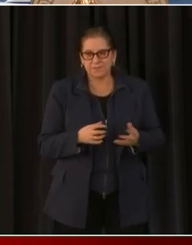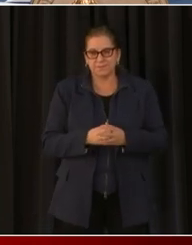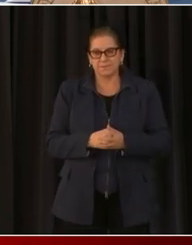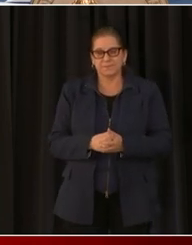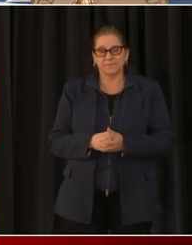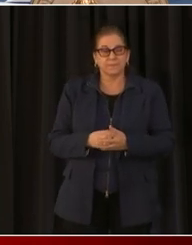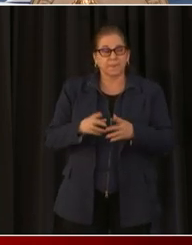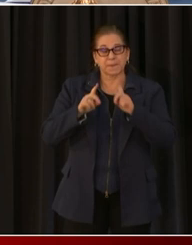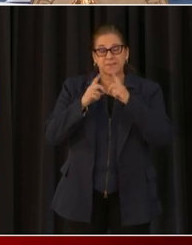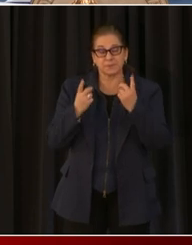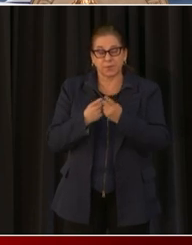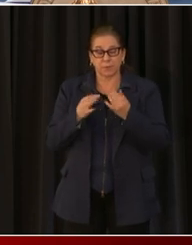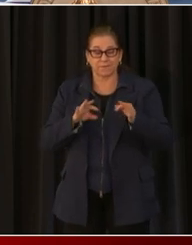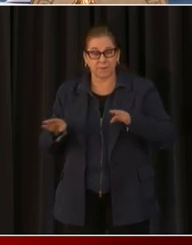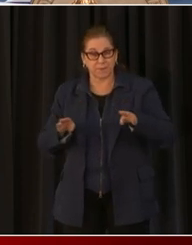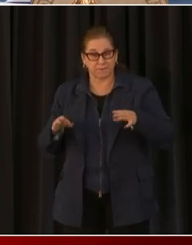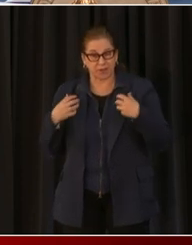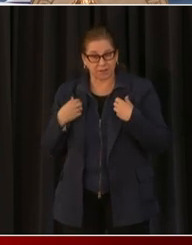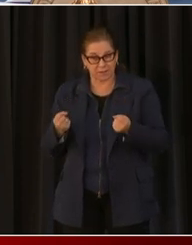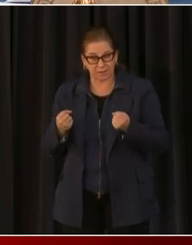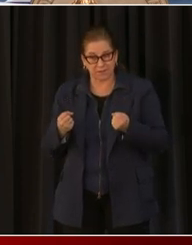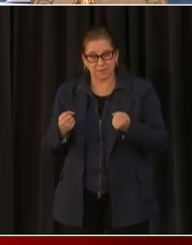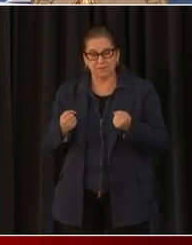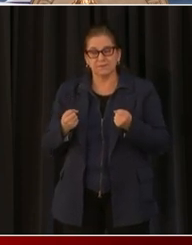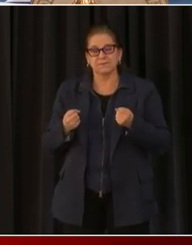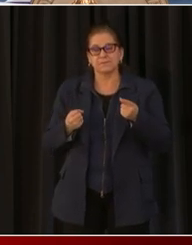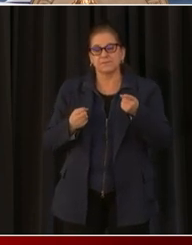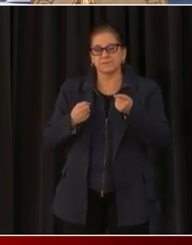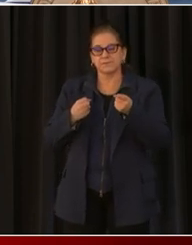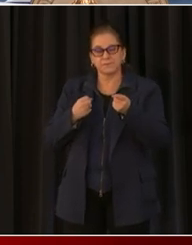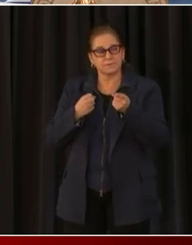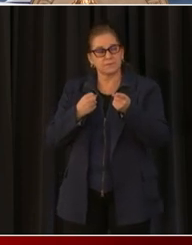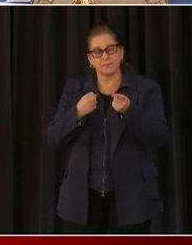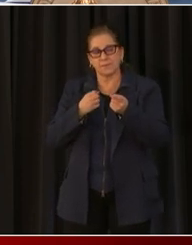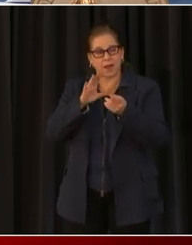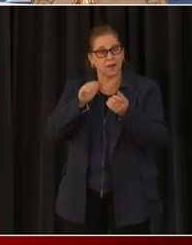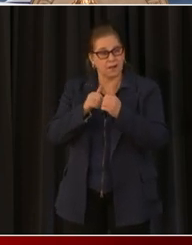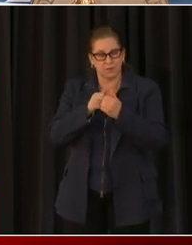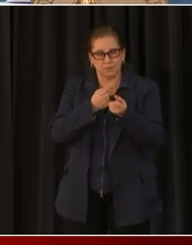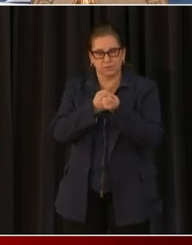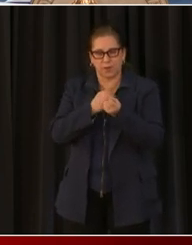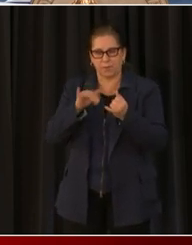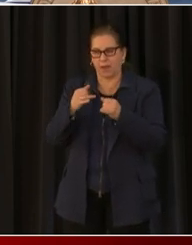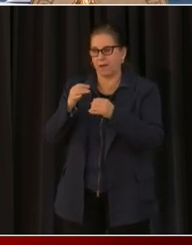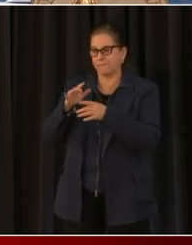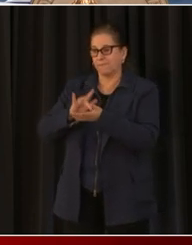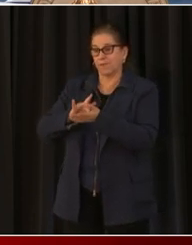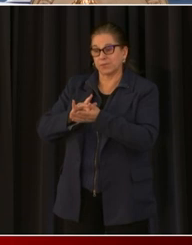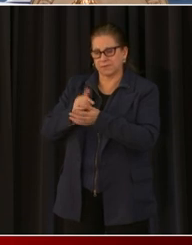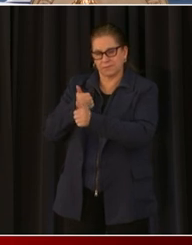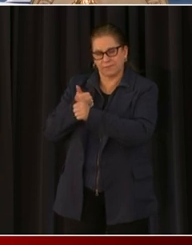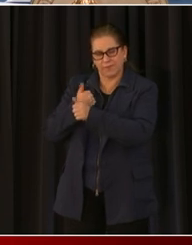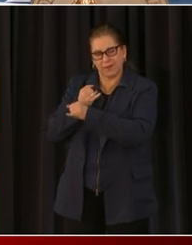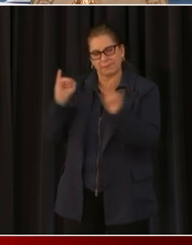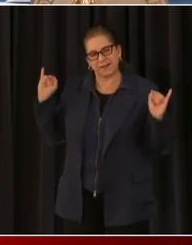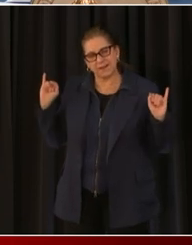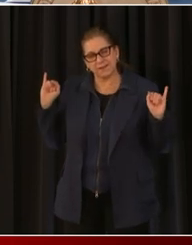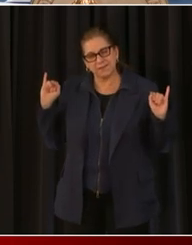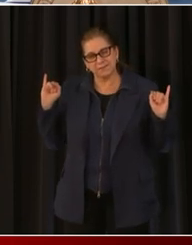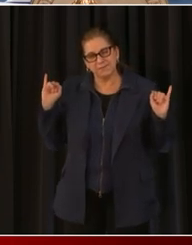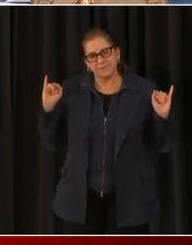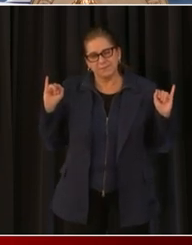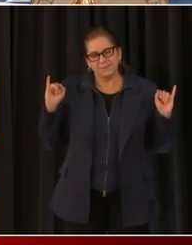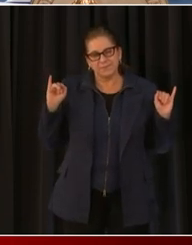community facilities have been supported by independent pharmacies in the district who have been great partners, as I understand from